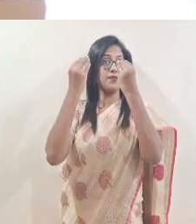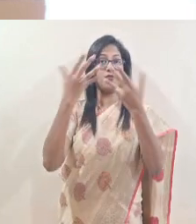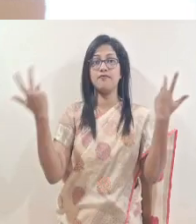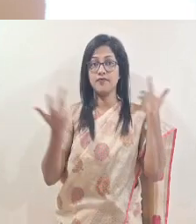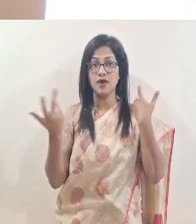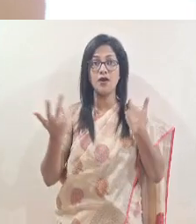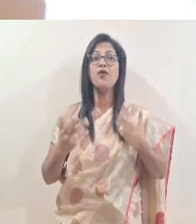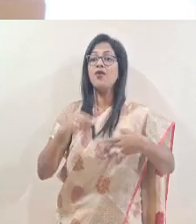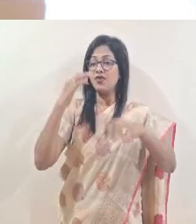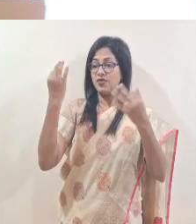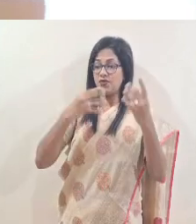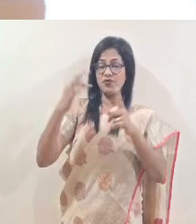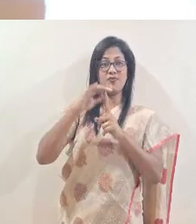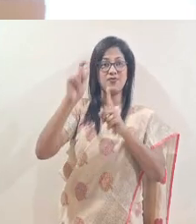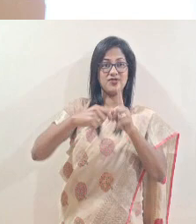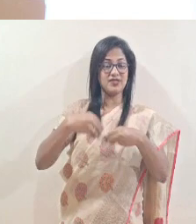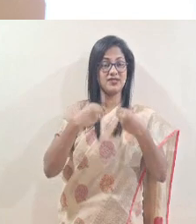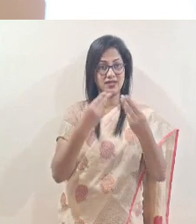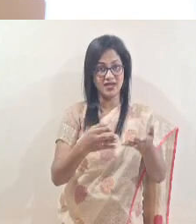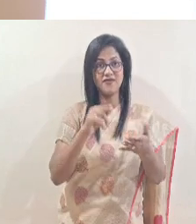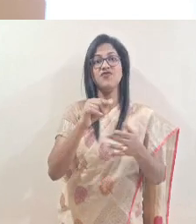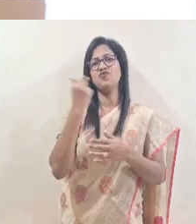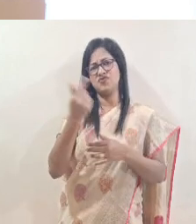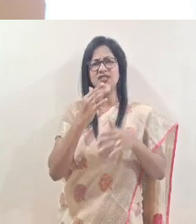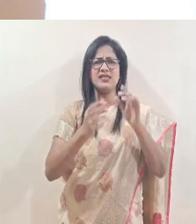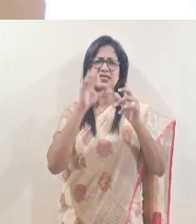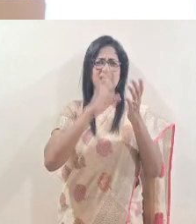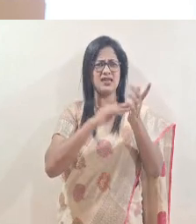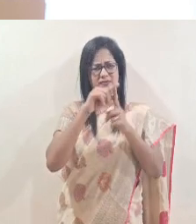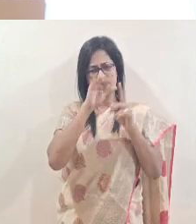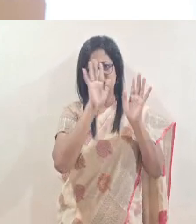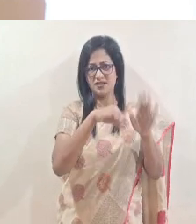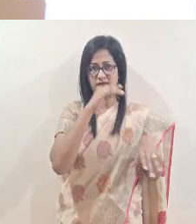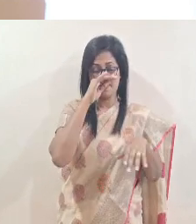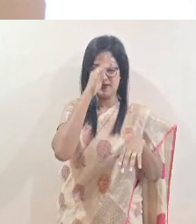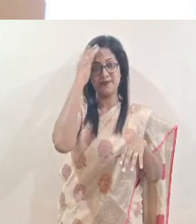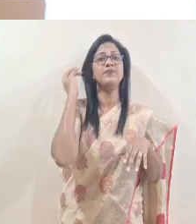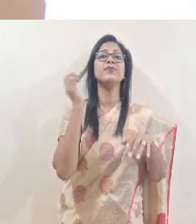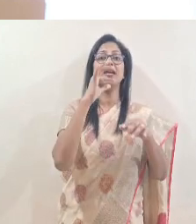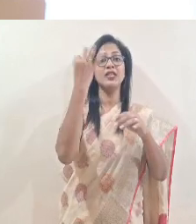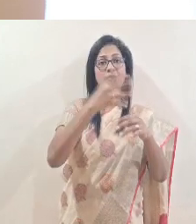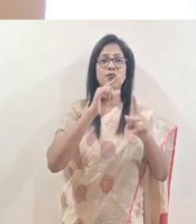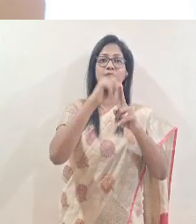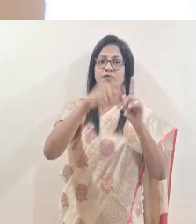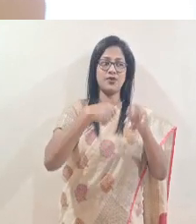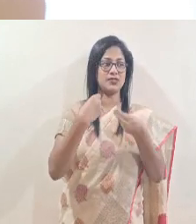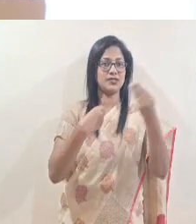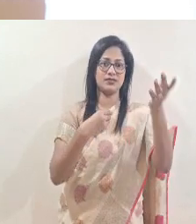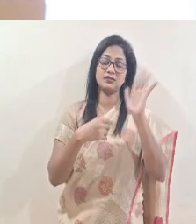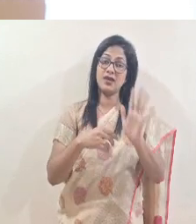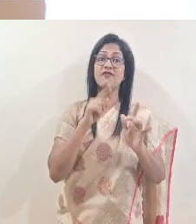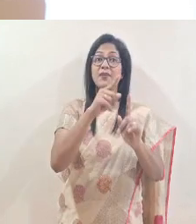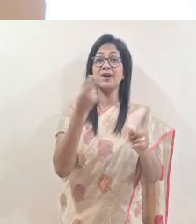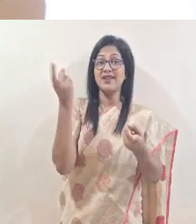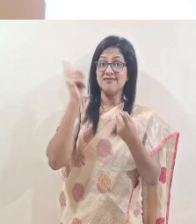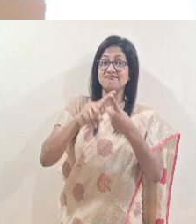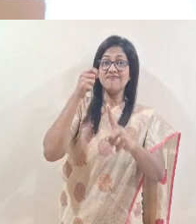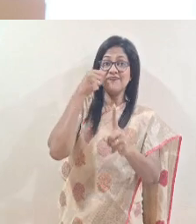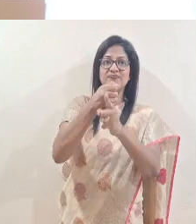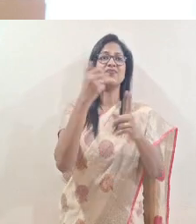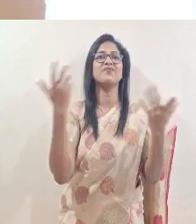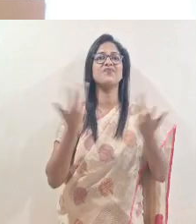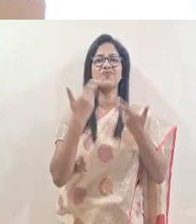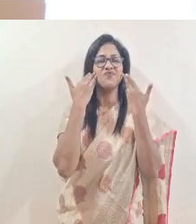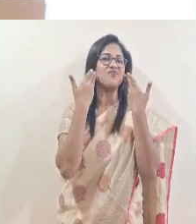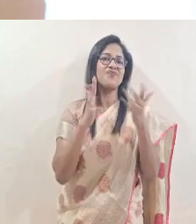new projects, which is usually given in CMPs, like new projects are given and we do not see what is the effect of the project.